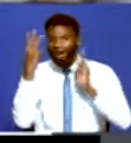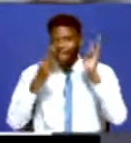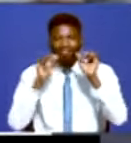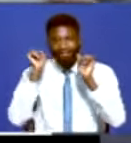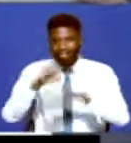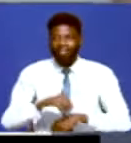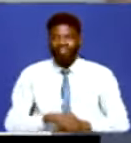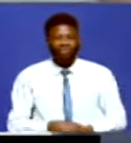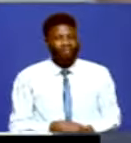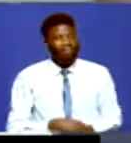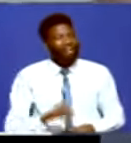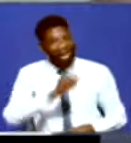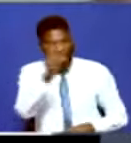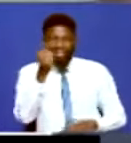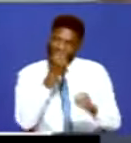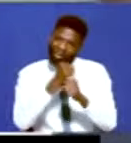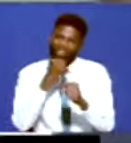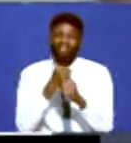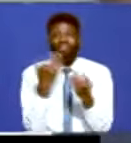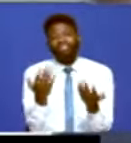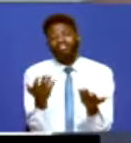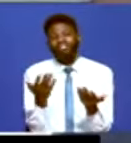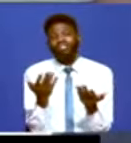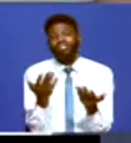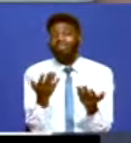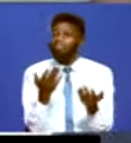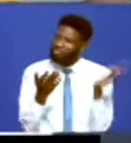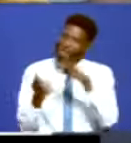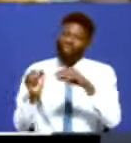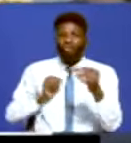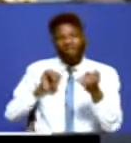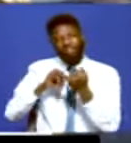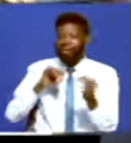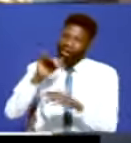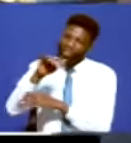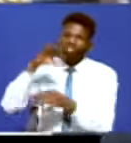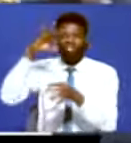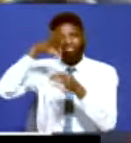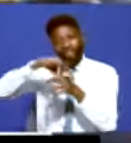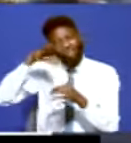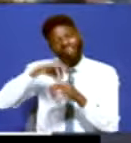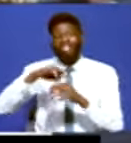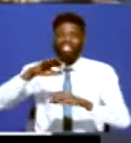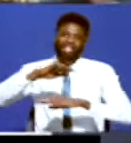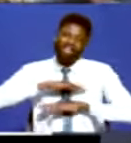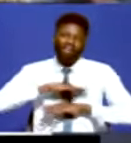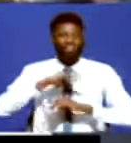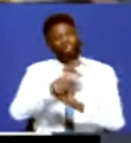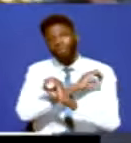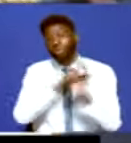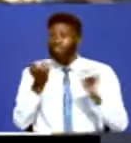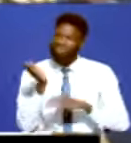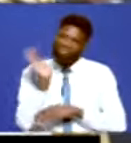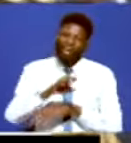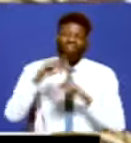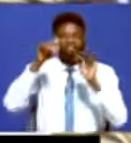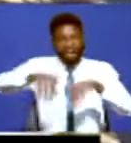nyumbani, mwambie kura sikutosha. Endelee kulima ama kufanya biashara